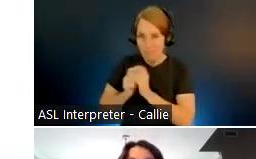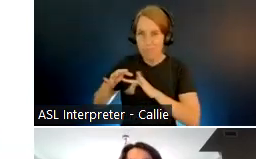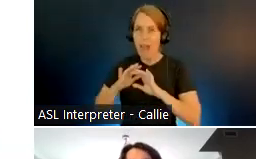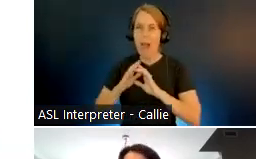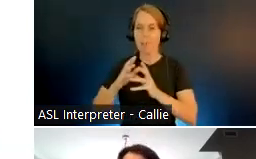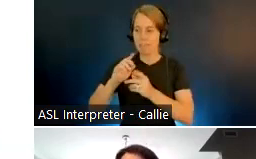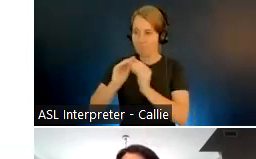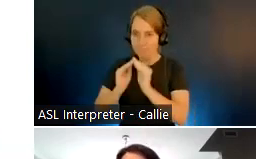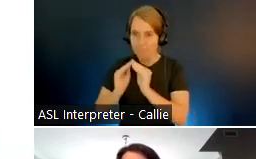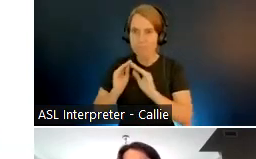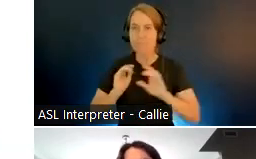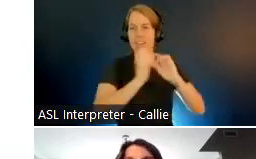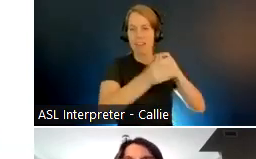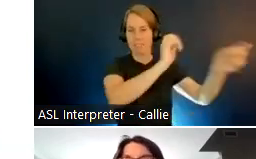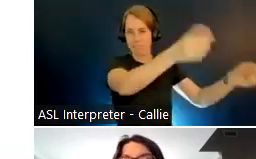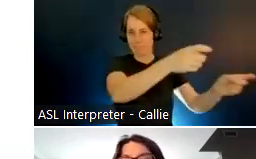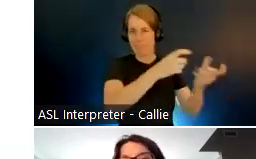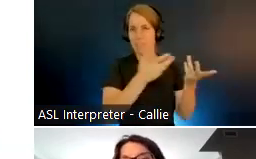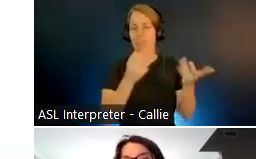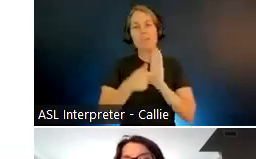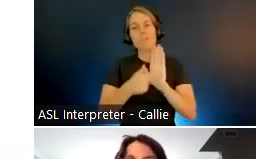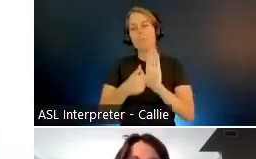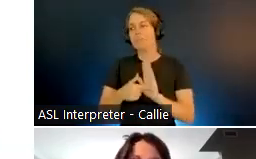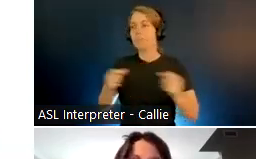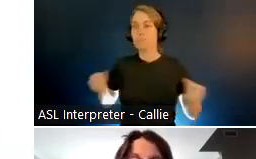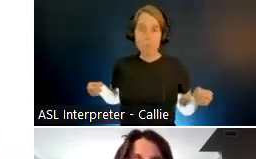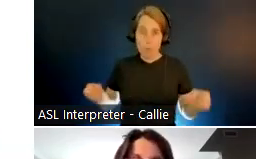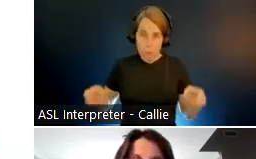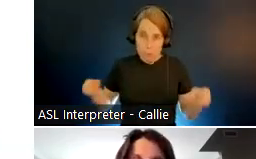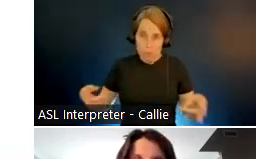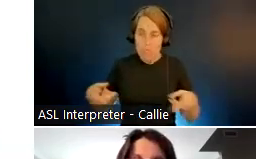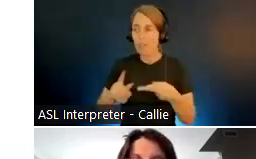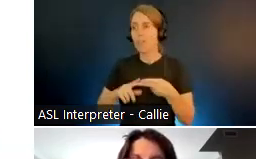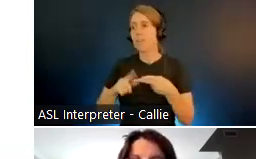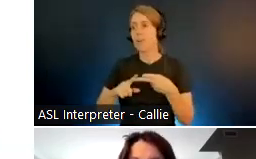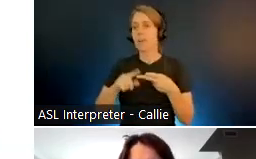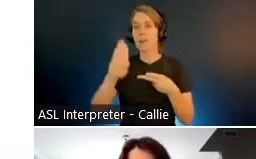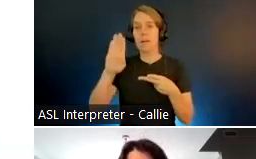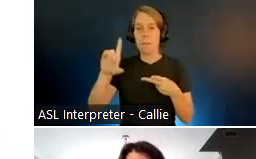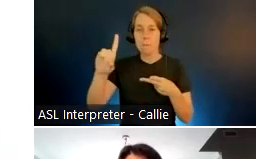things like wheelchairs, bedpans, incontinence supplies.